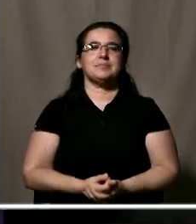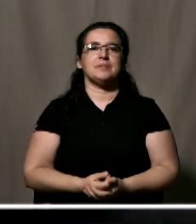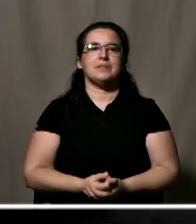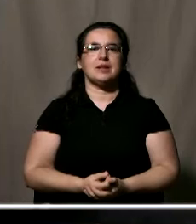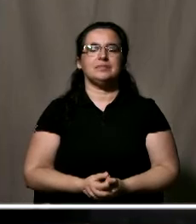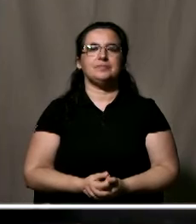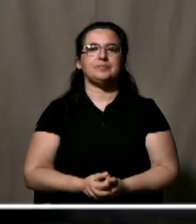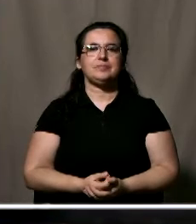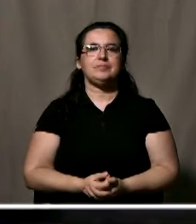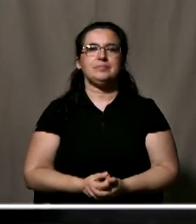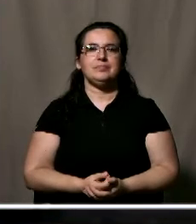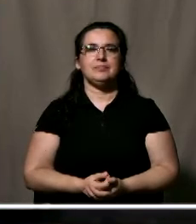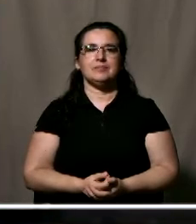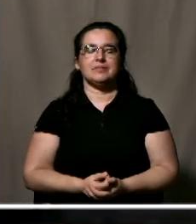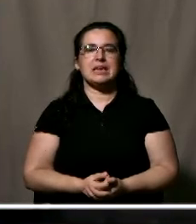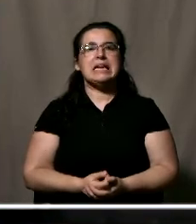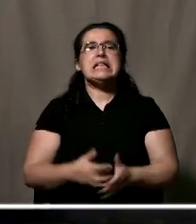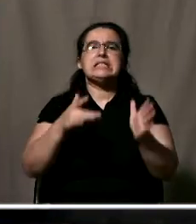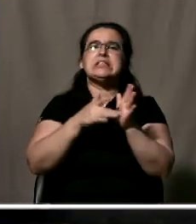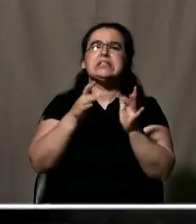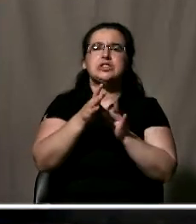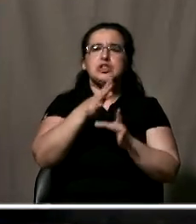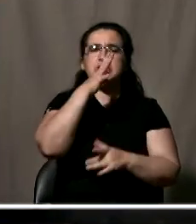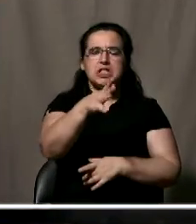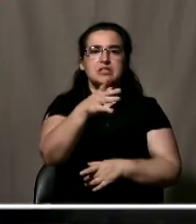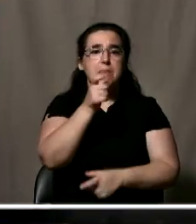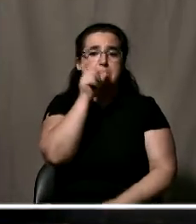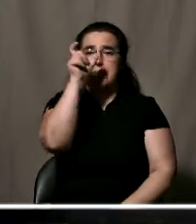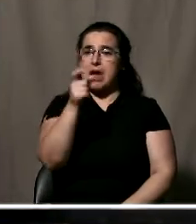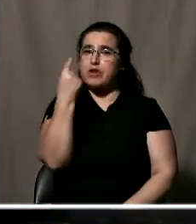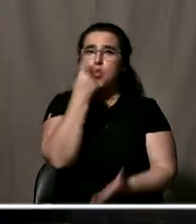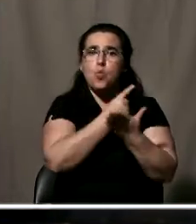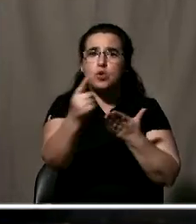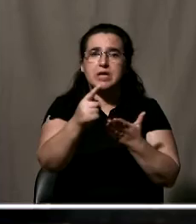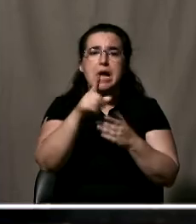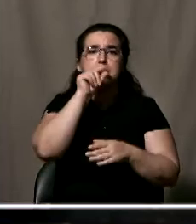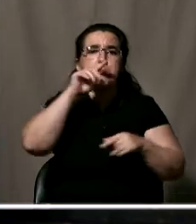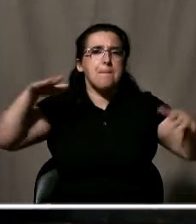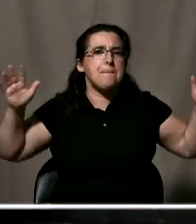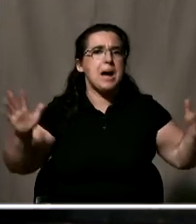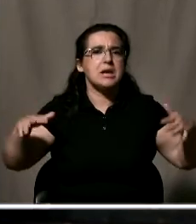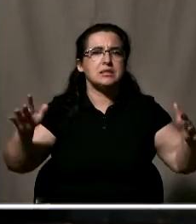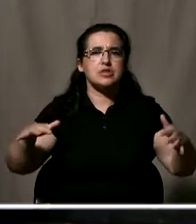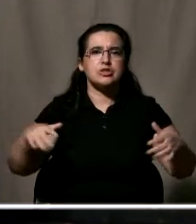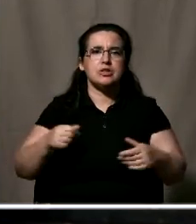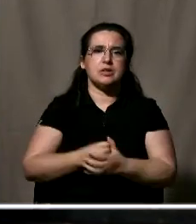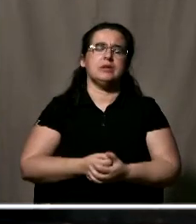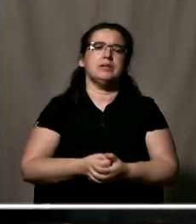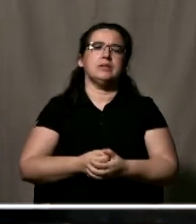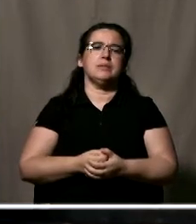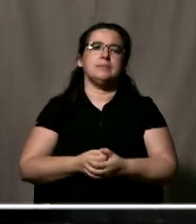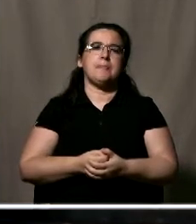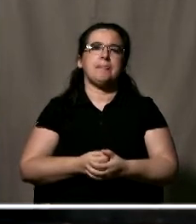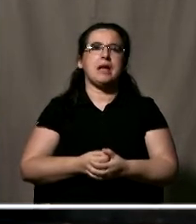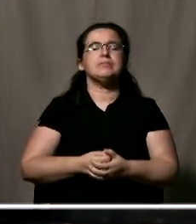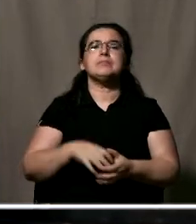to sing and flowers bloomed. Ele é aquele que apenas com uma palavra fez com que pássaros aparecessem. Hebrews 1.